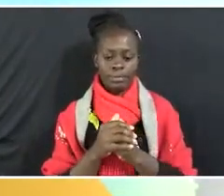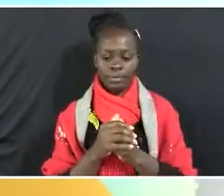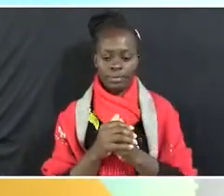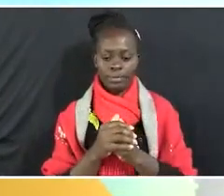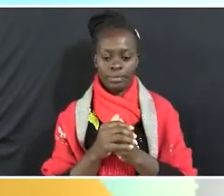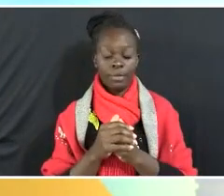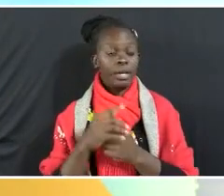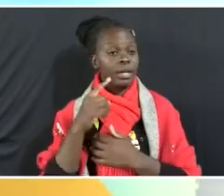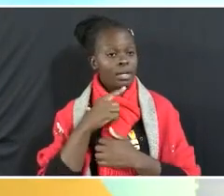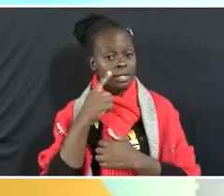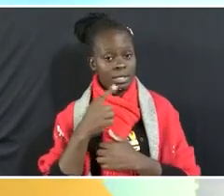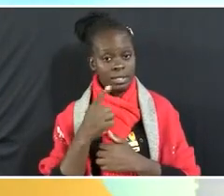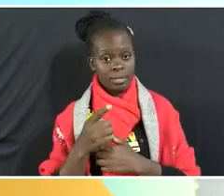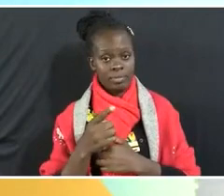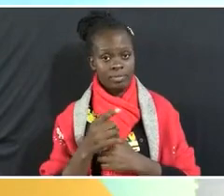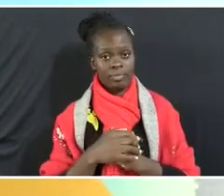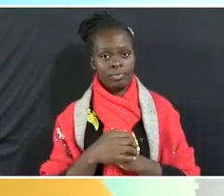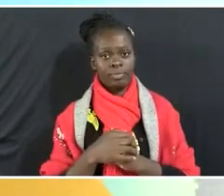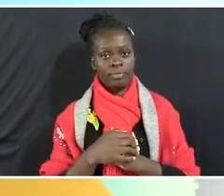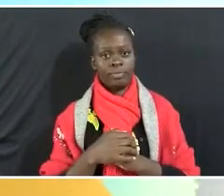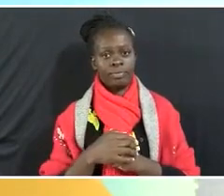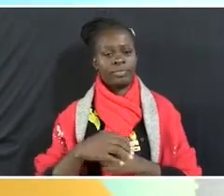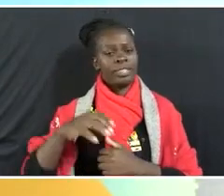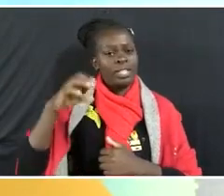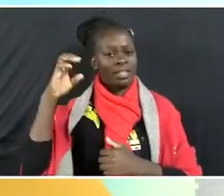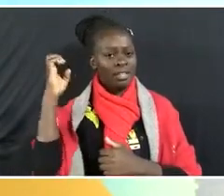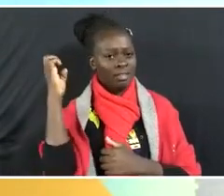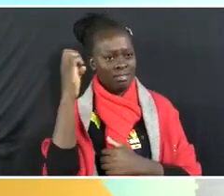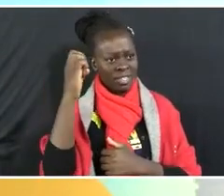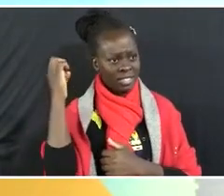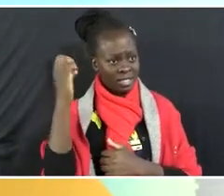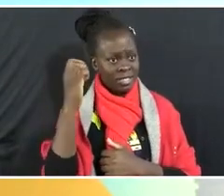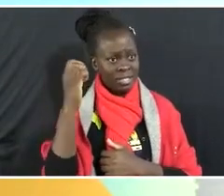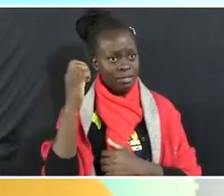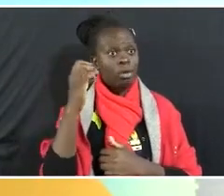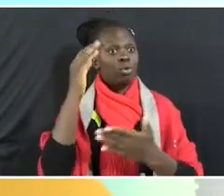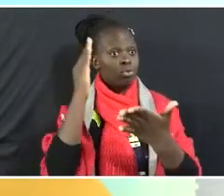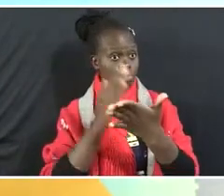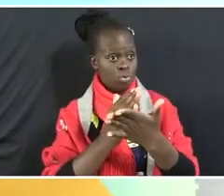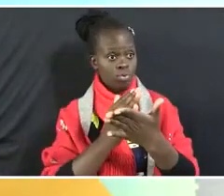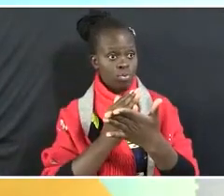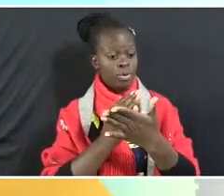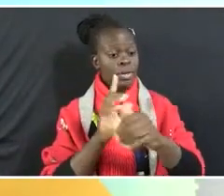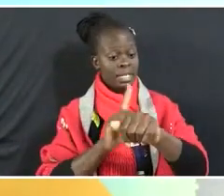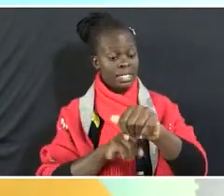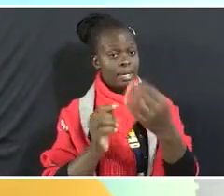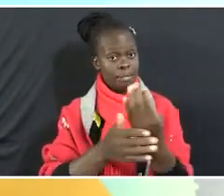Let me tell you, it is very evangelistic when you handle one another with care. Very evangelistic.